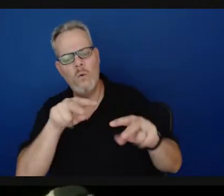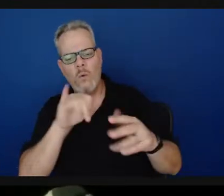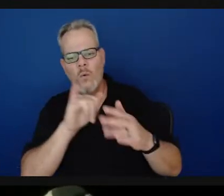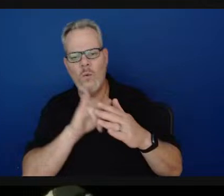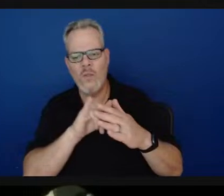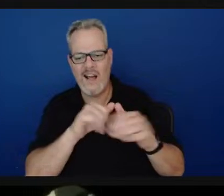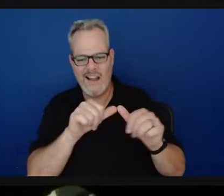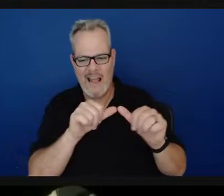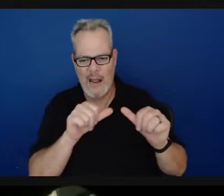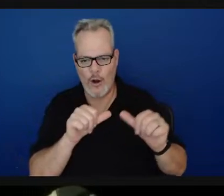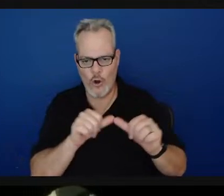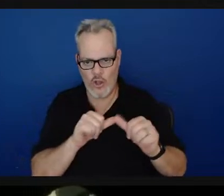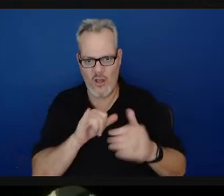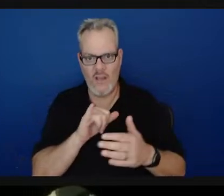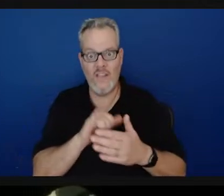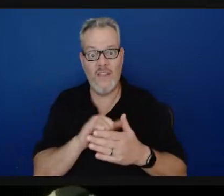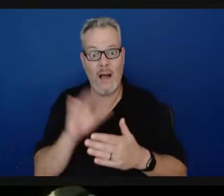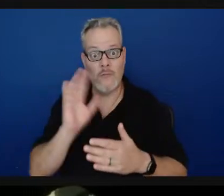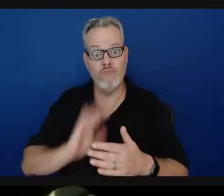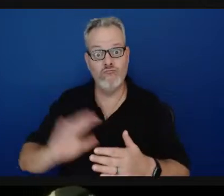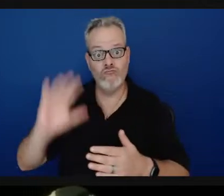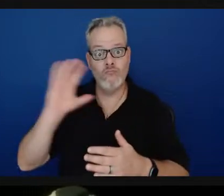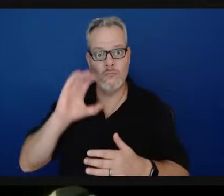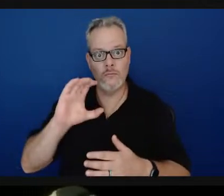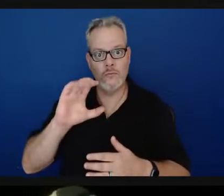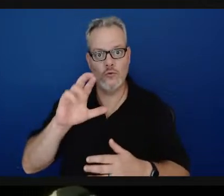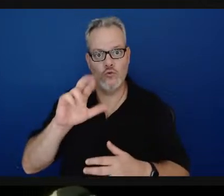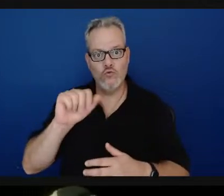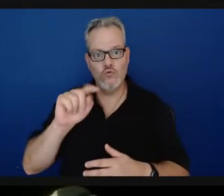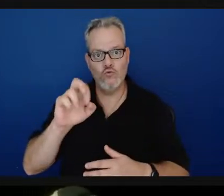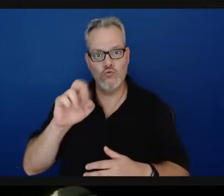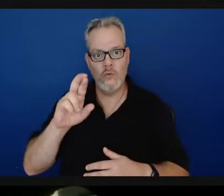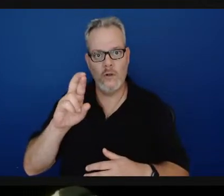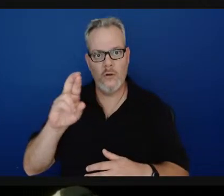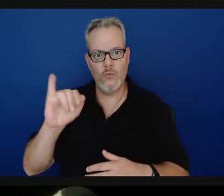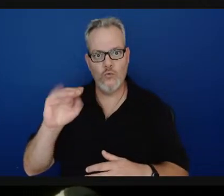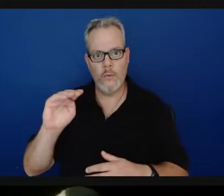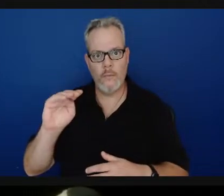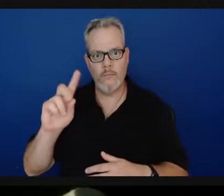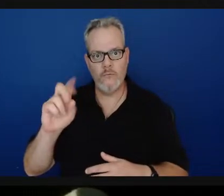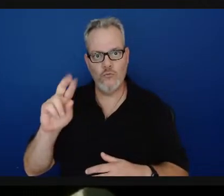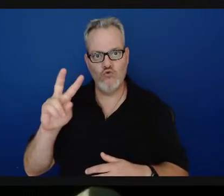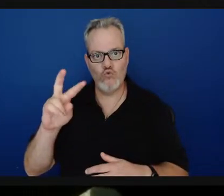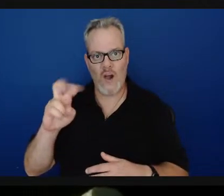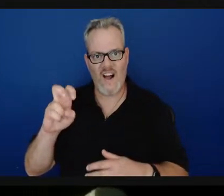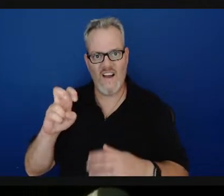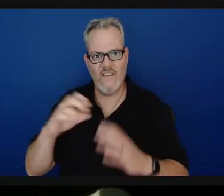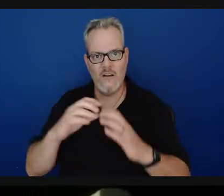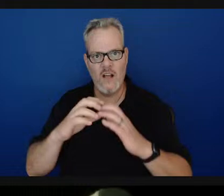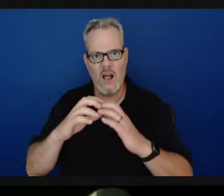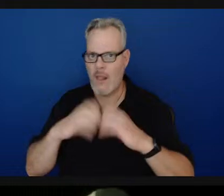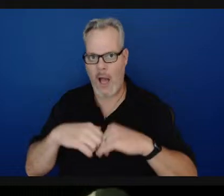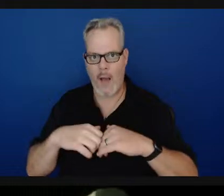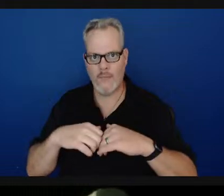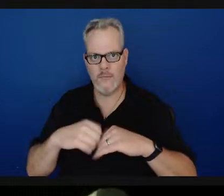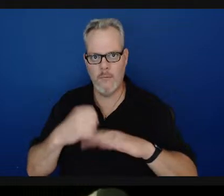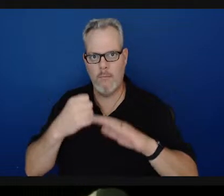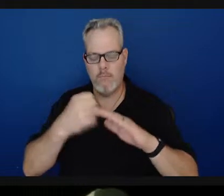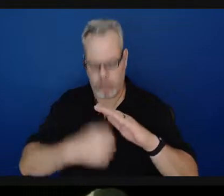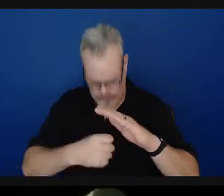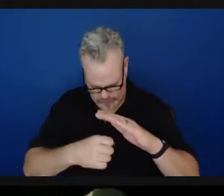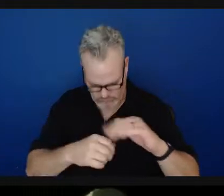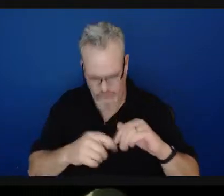crater rim drive that's collapsed partway down into the crater, viewed from that south part of the crater.